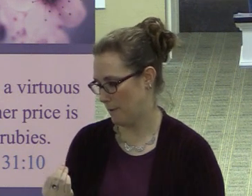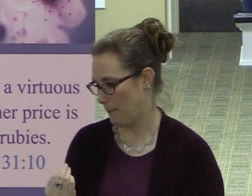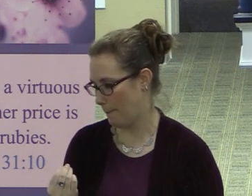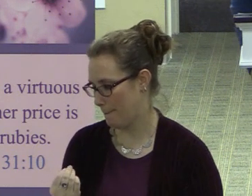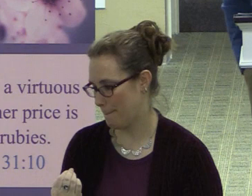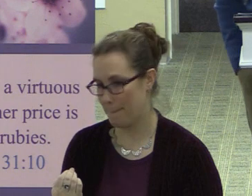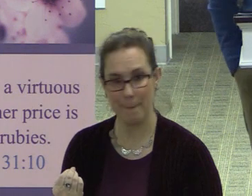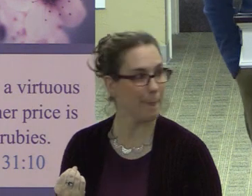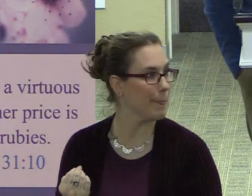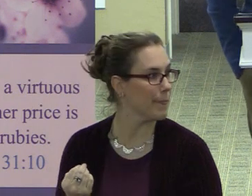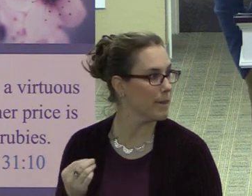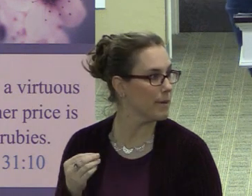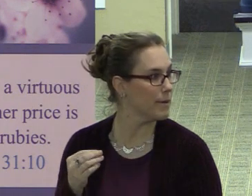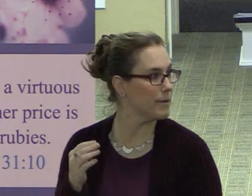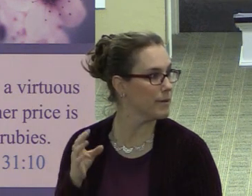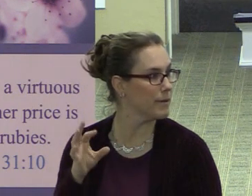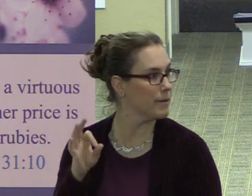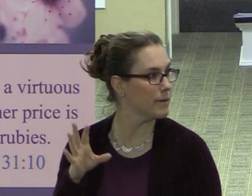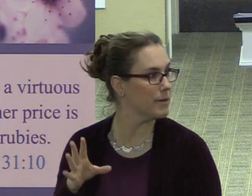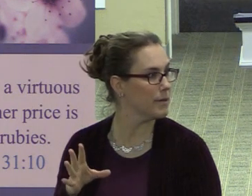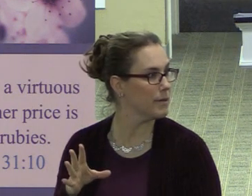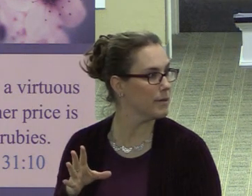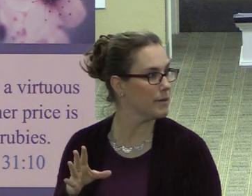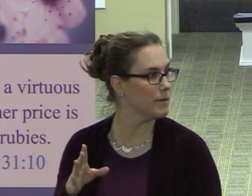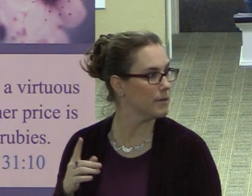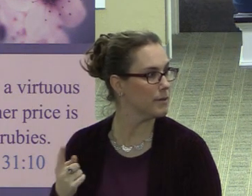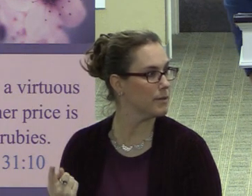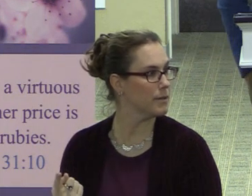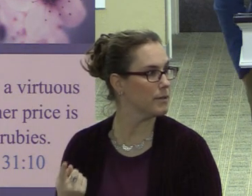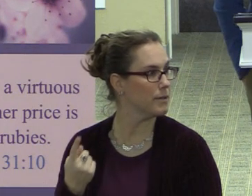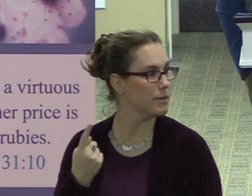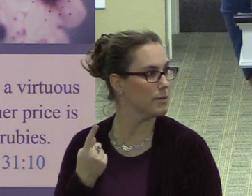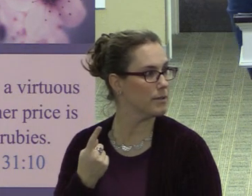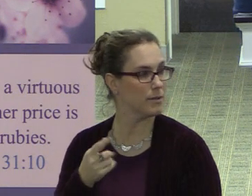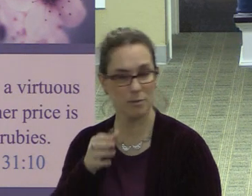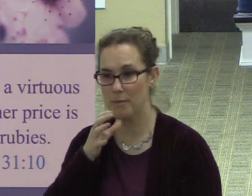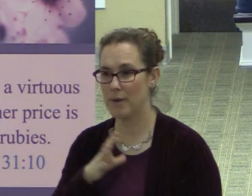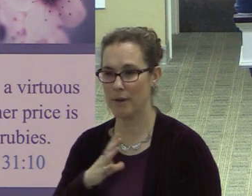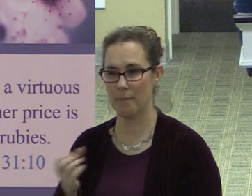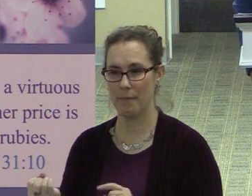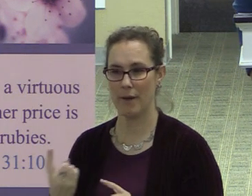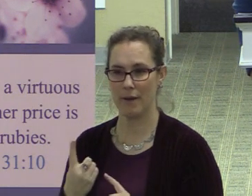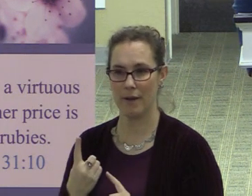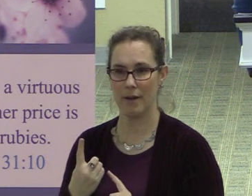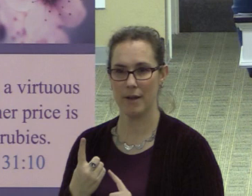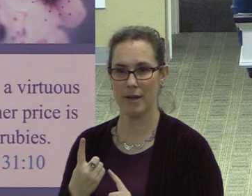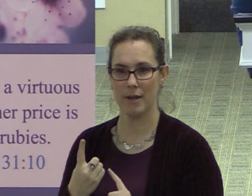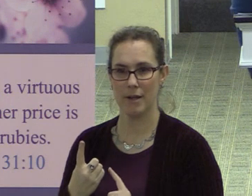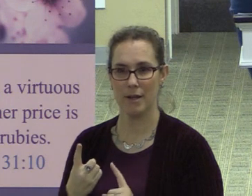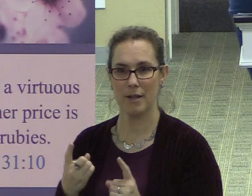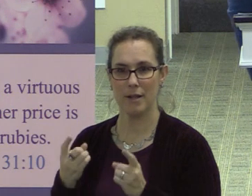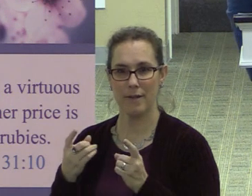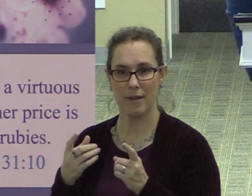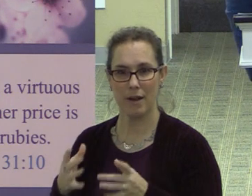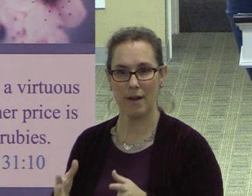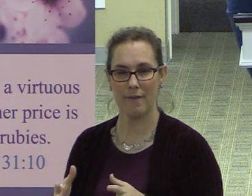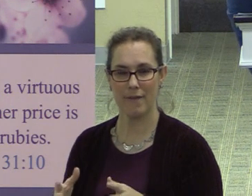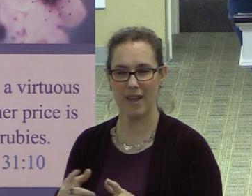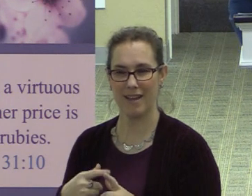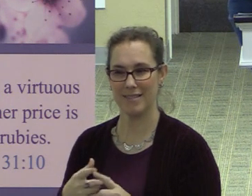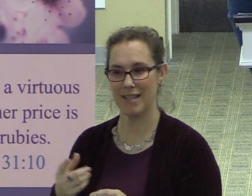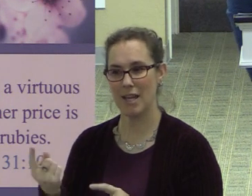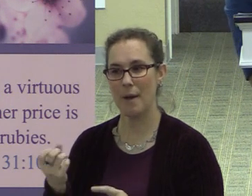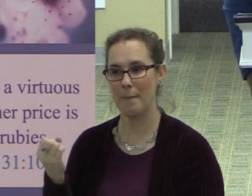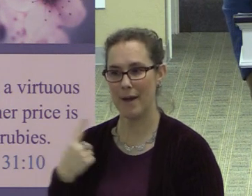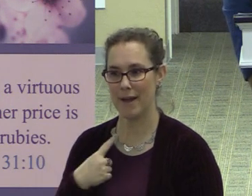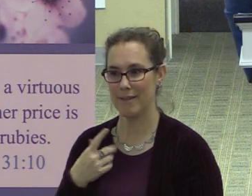Exodus 14. Pastor. Yes. Did this woman, is she still here with us? I'll leave that off in case they come back, because they